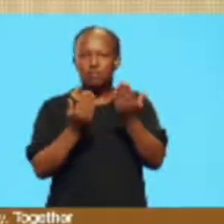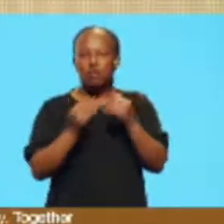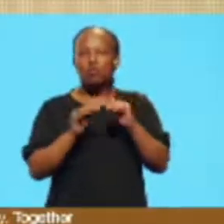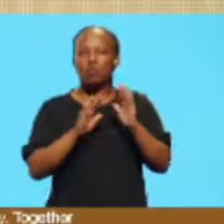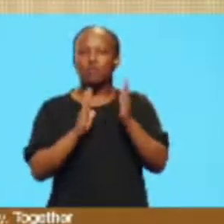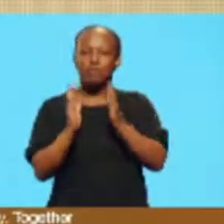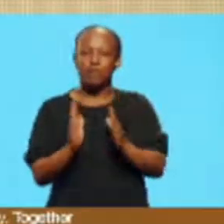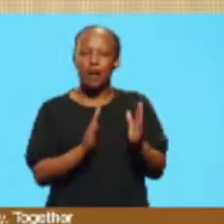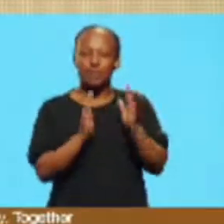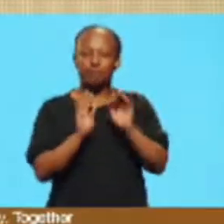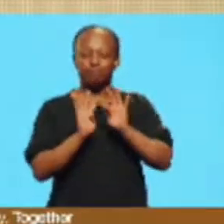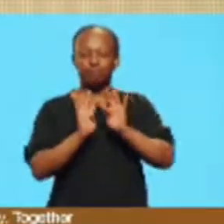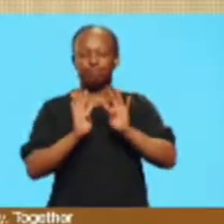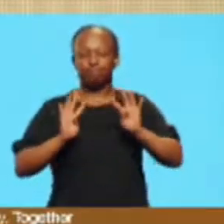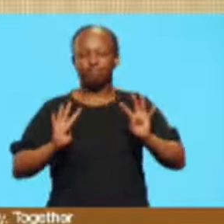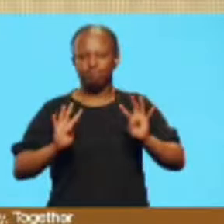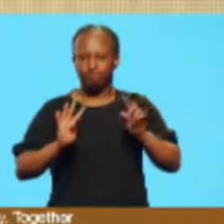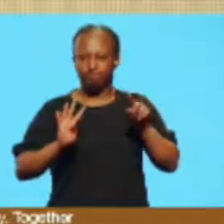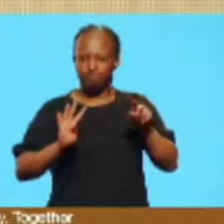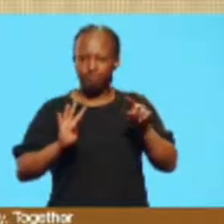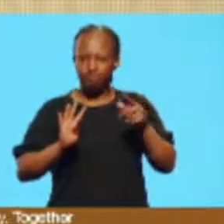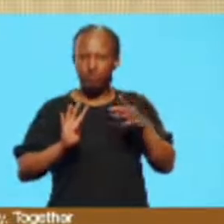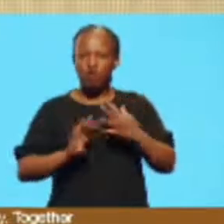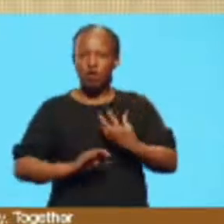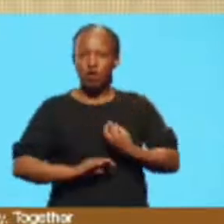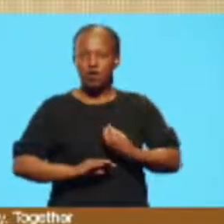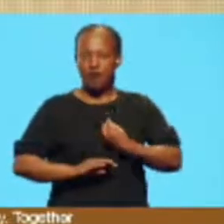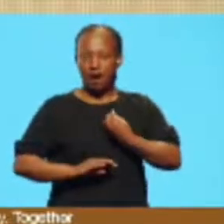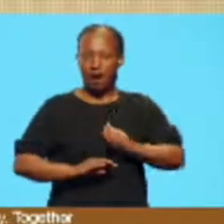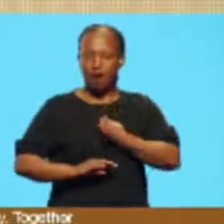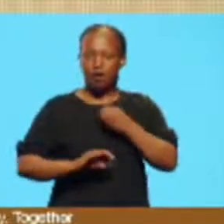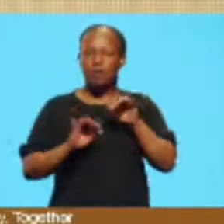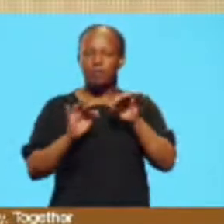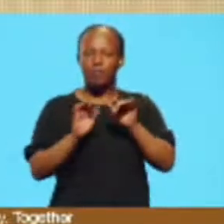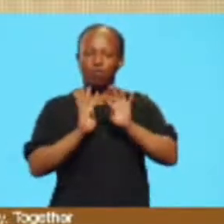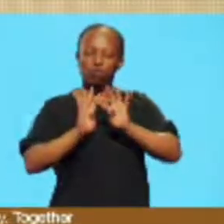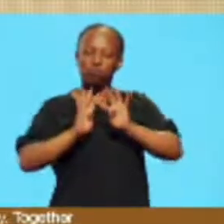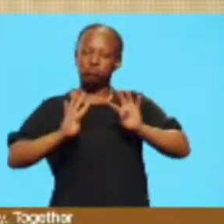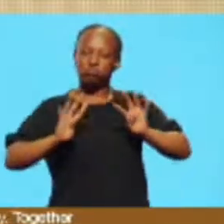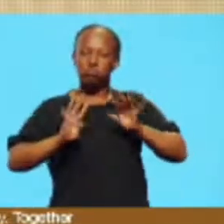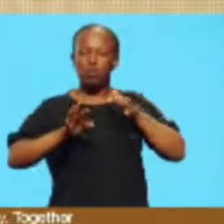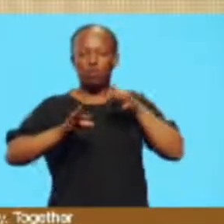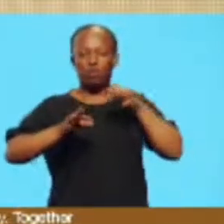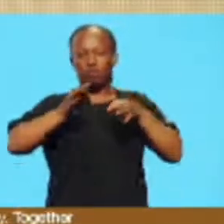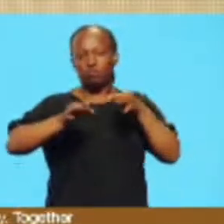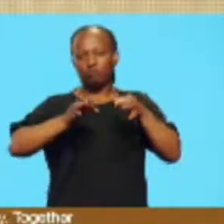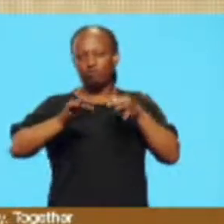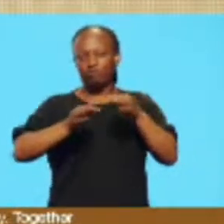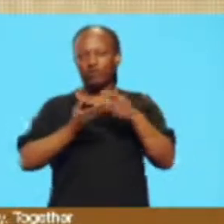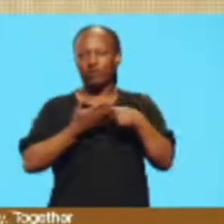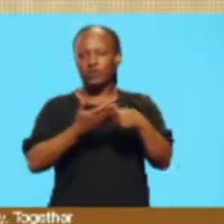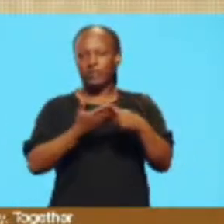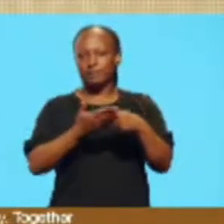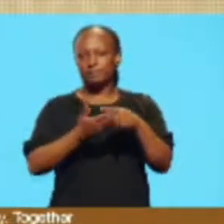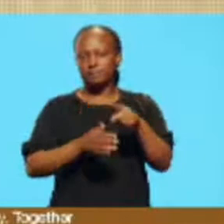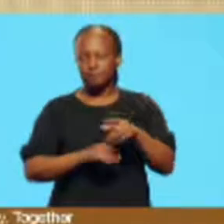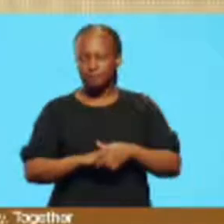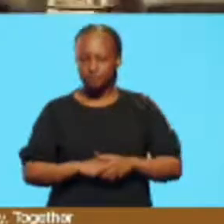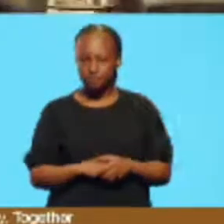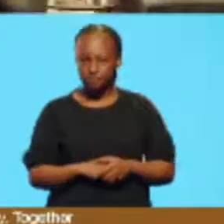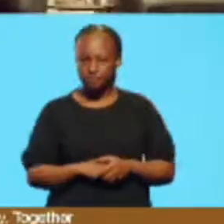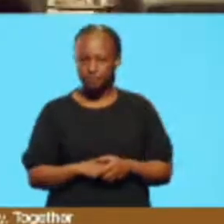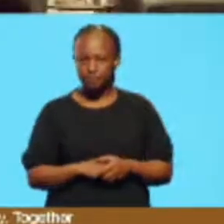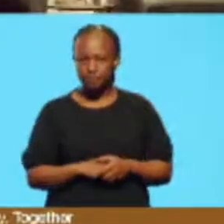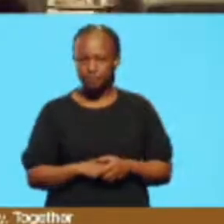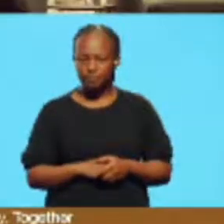panel discussions where we'll be receiving our young lions who will be taking through that particular discussion session.